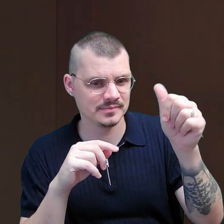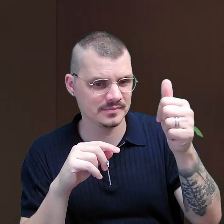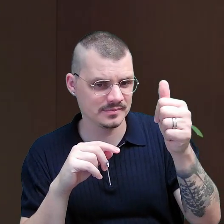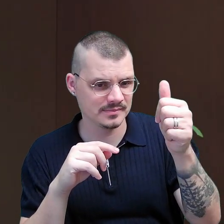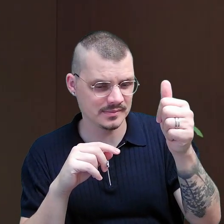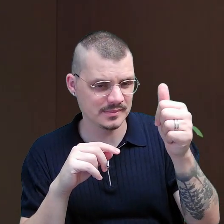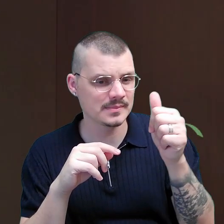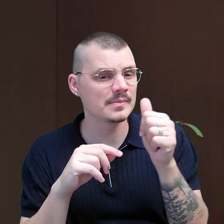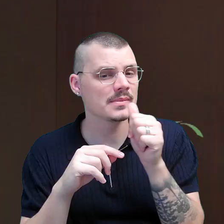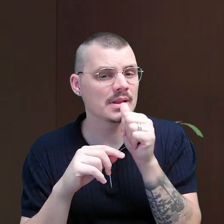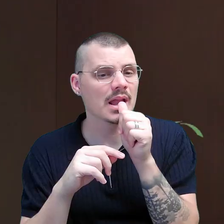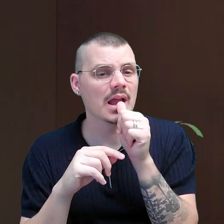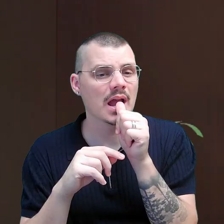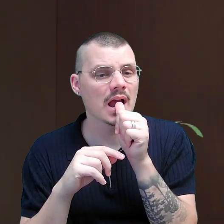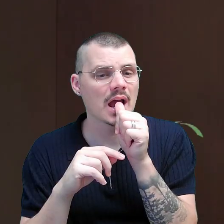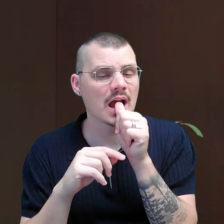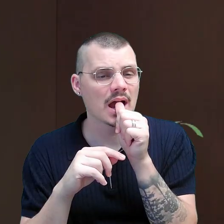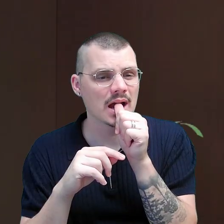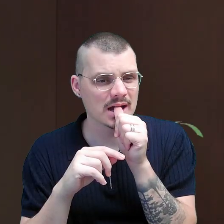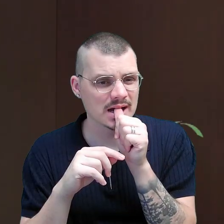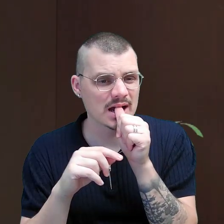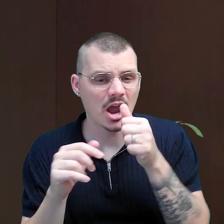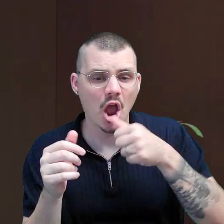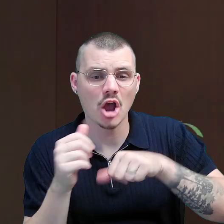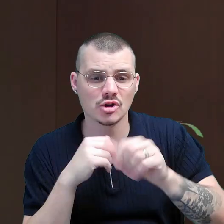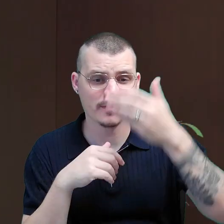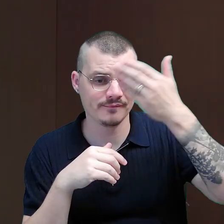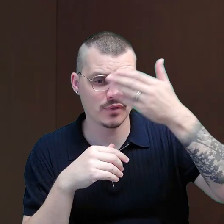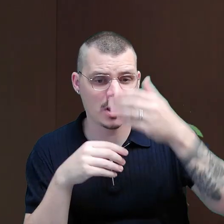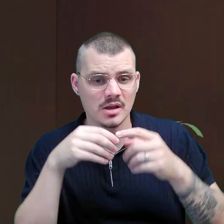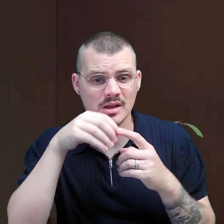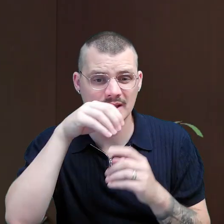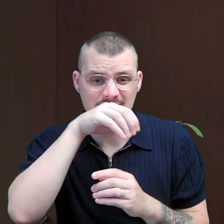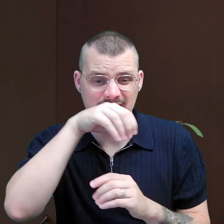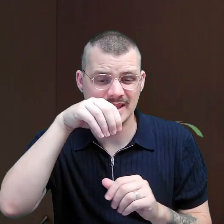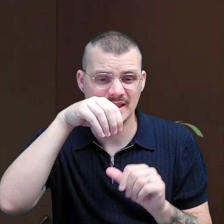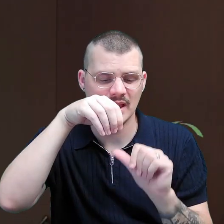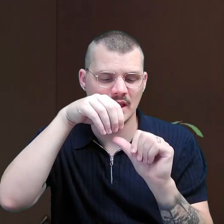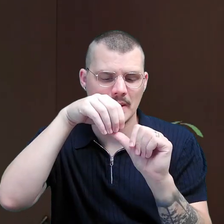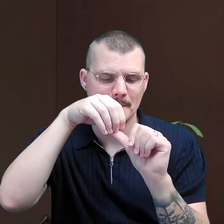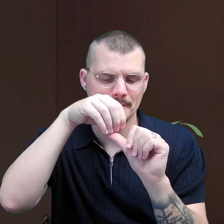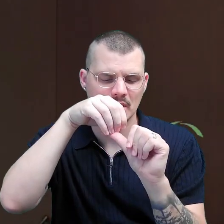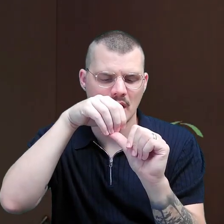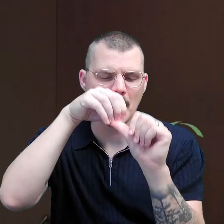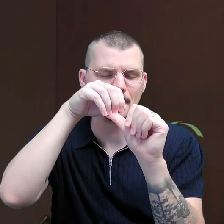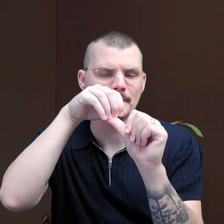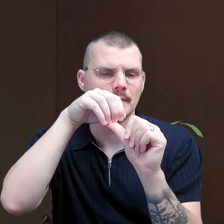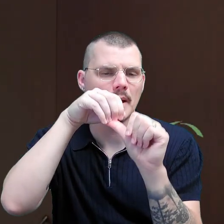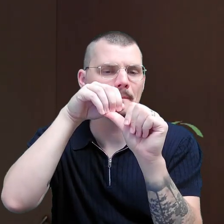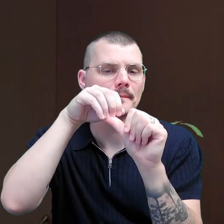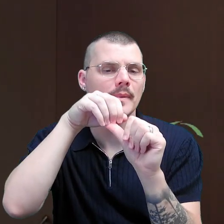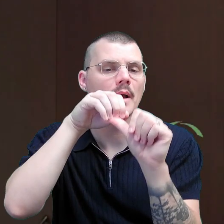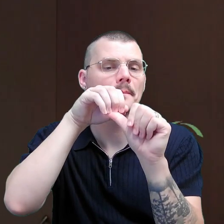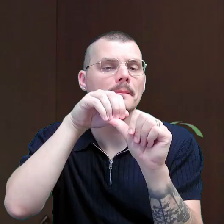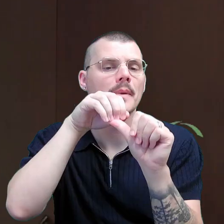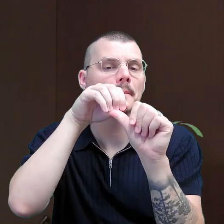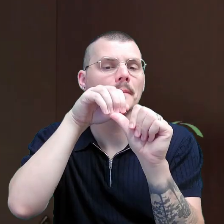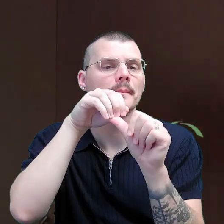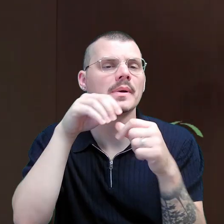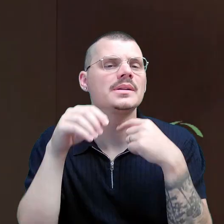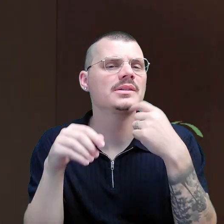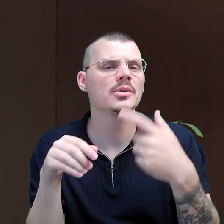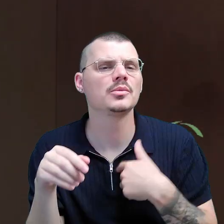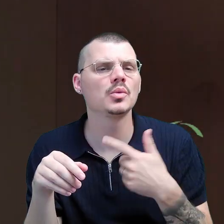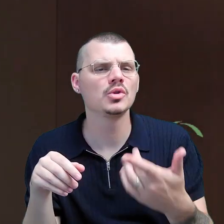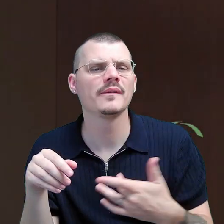Tuck the tip of your thumb under your front teeth and press up. And tell me what you